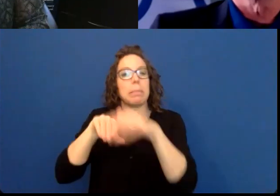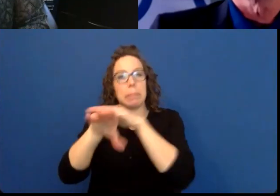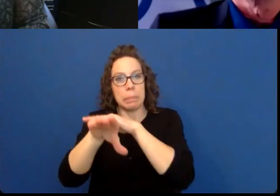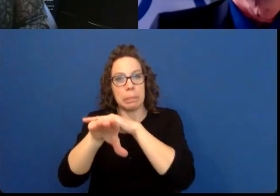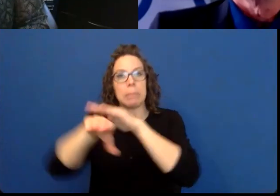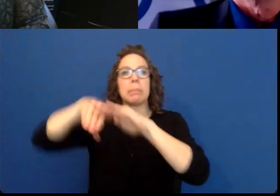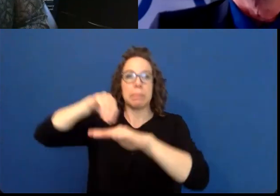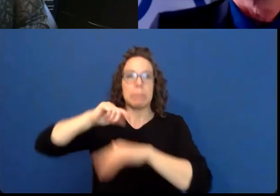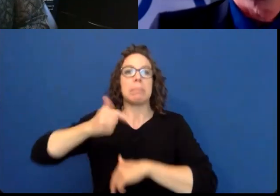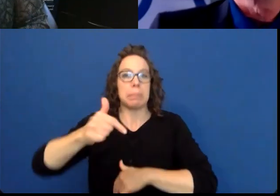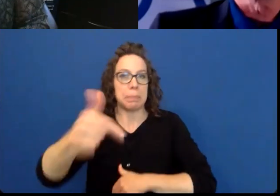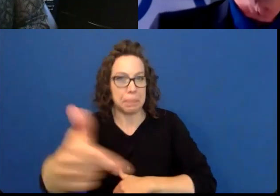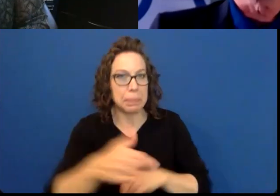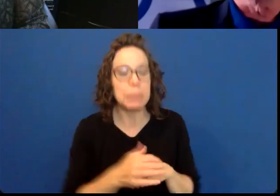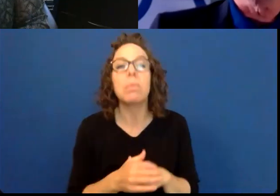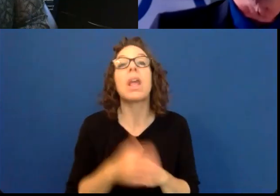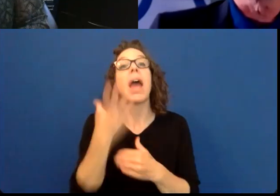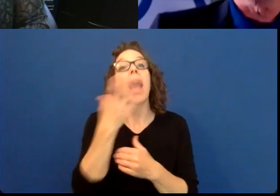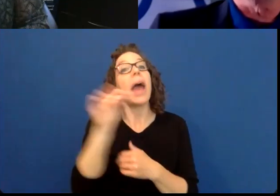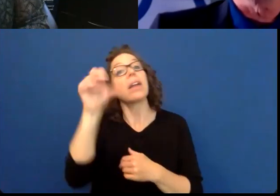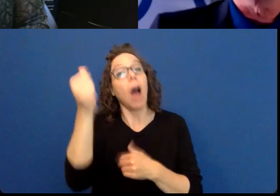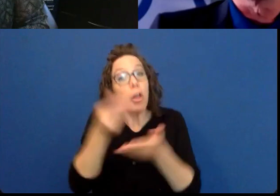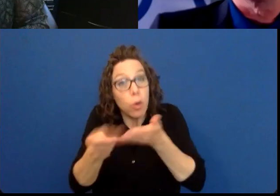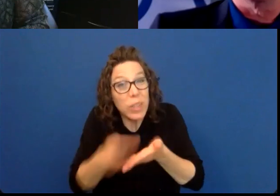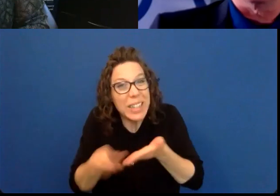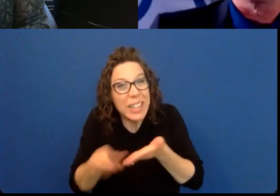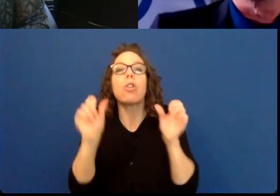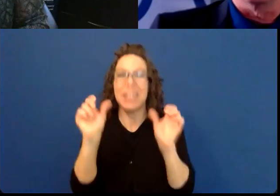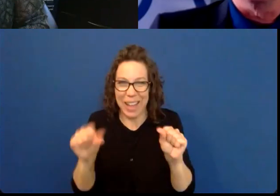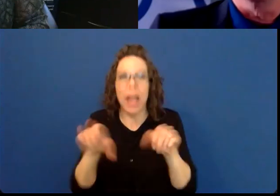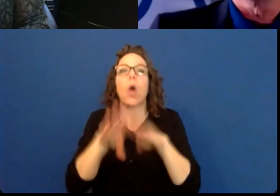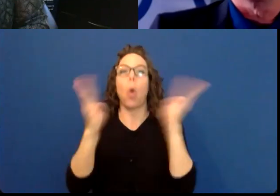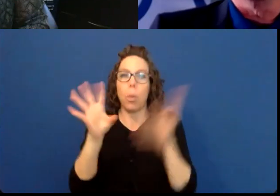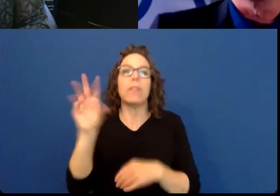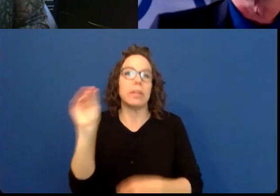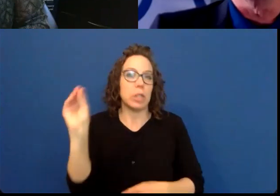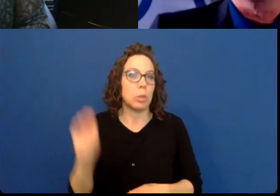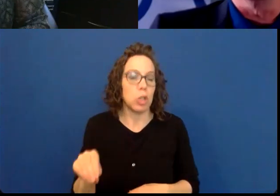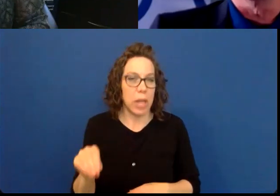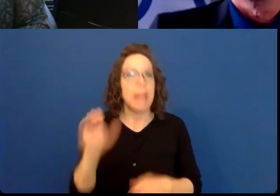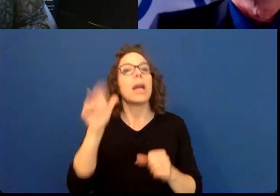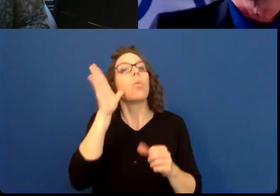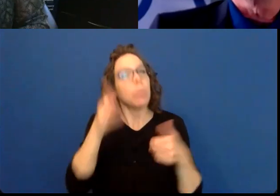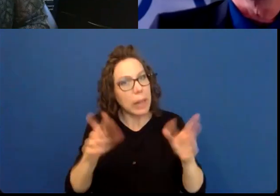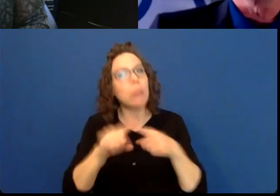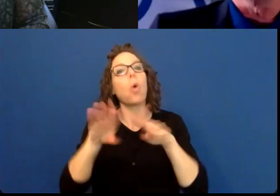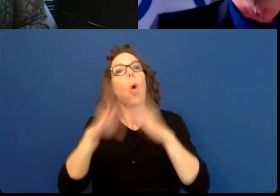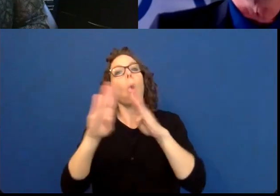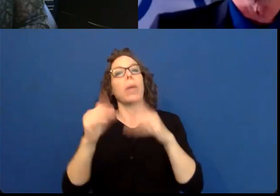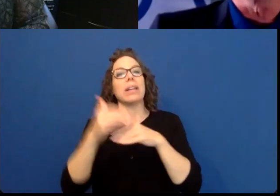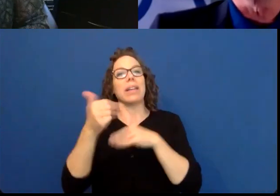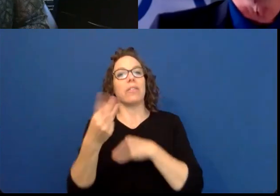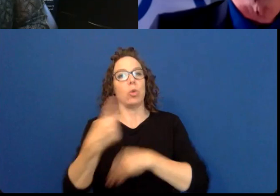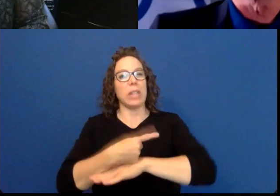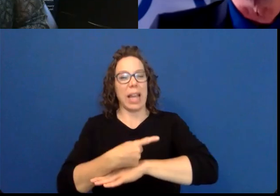establishments. And although some facilities in our community will be allowed to open in the next few days, COVID-19